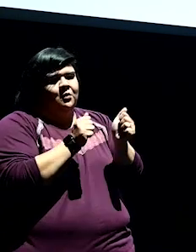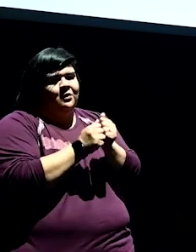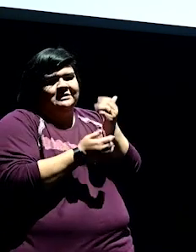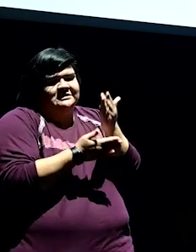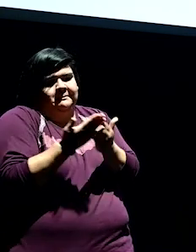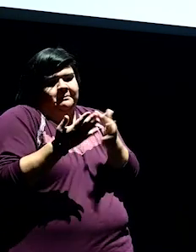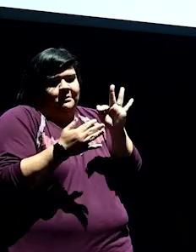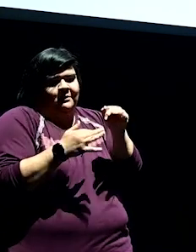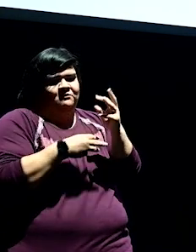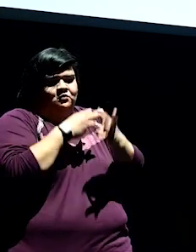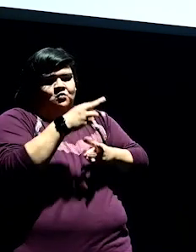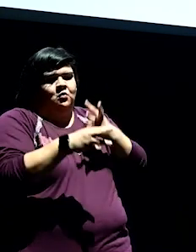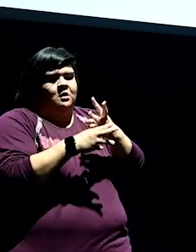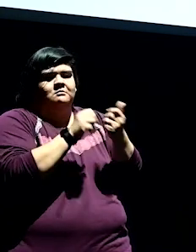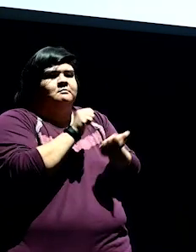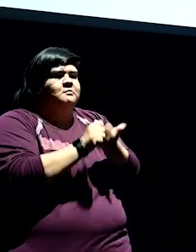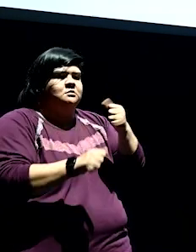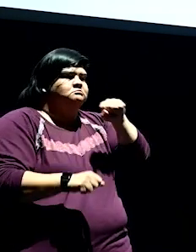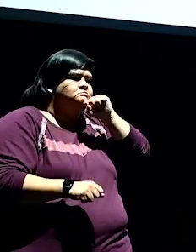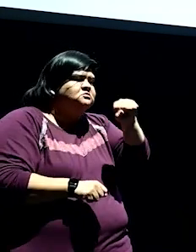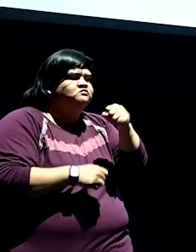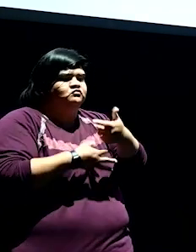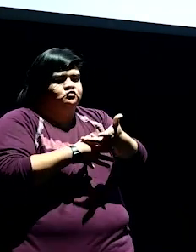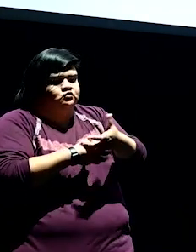loved brands